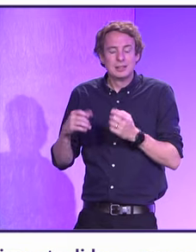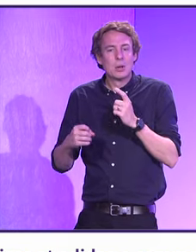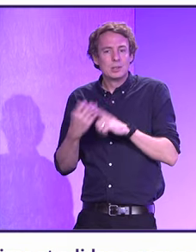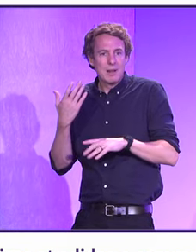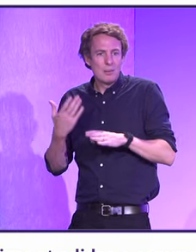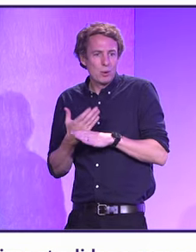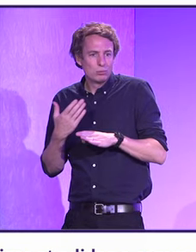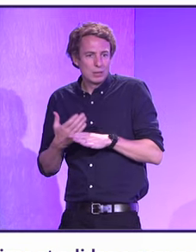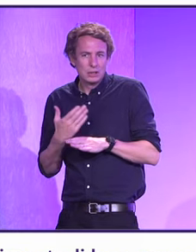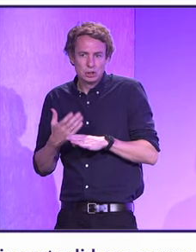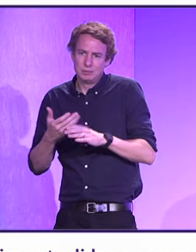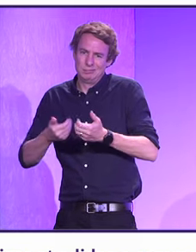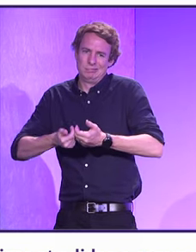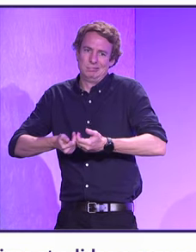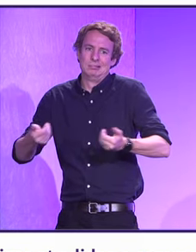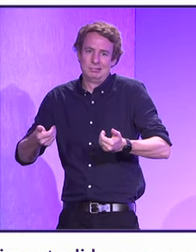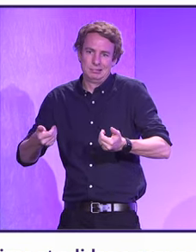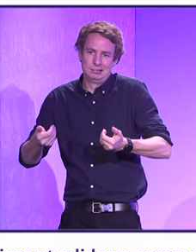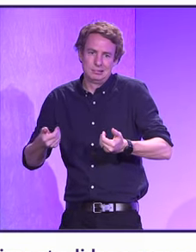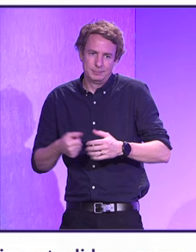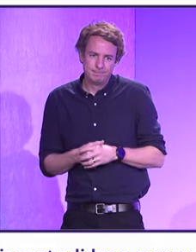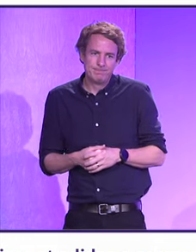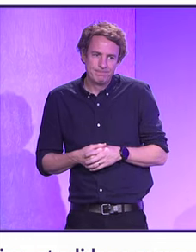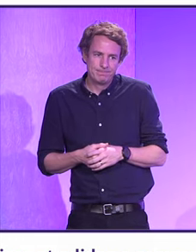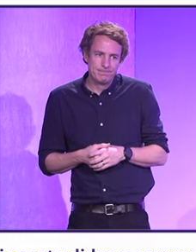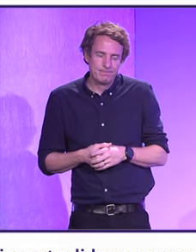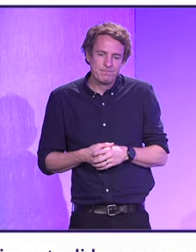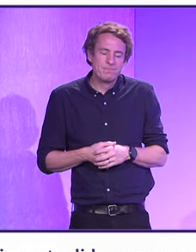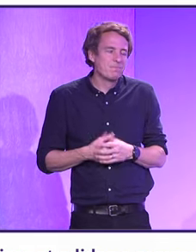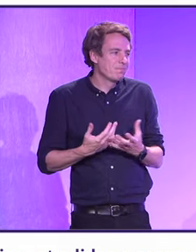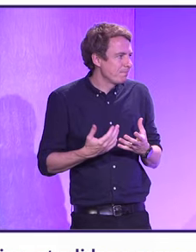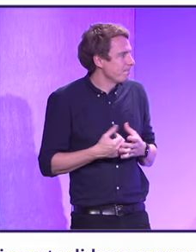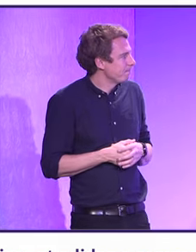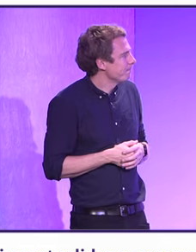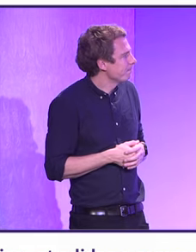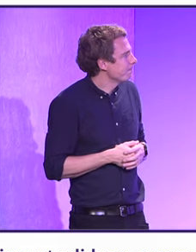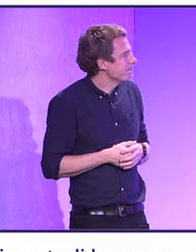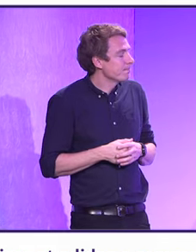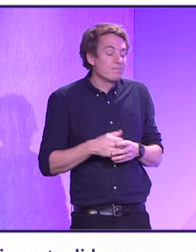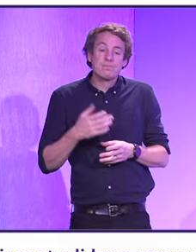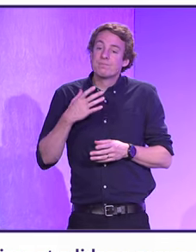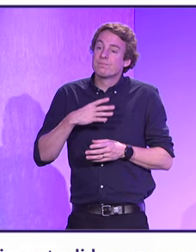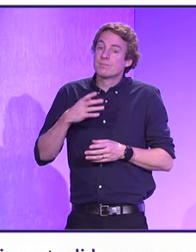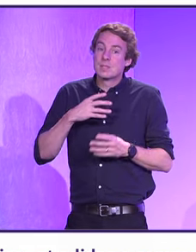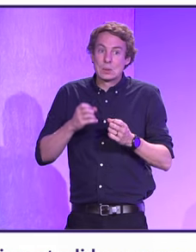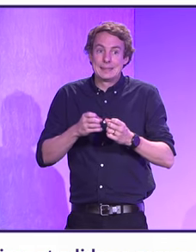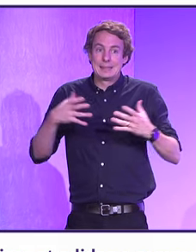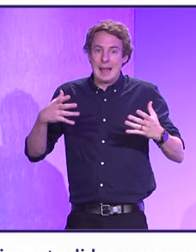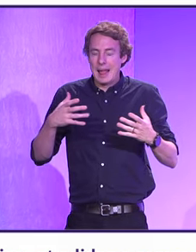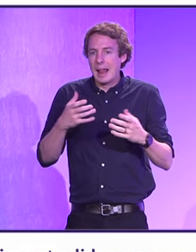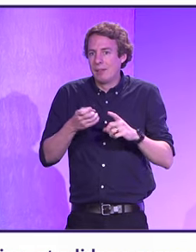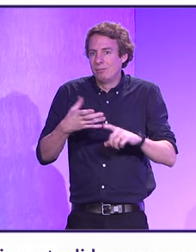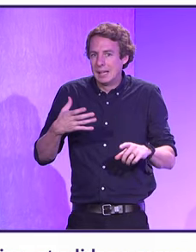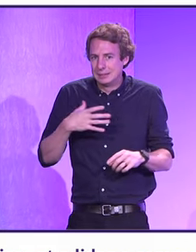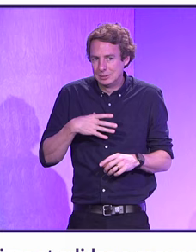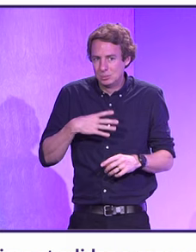so development and operations were really separated. The second piece is scaling the infra faster. So this number